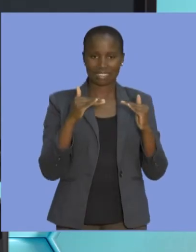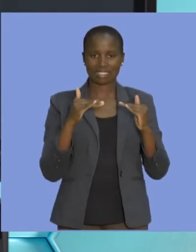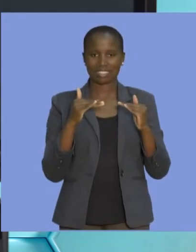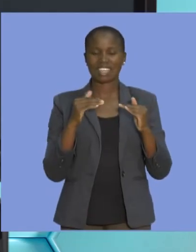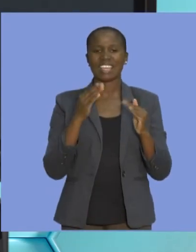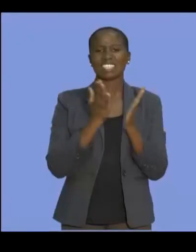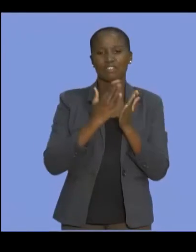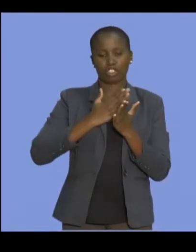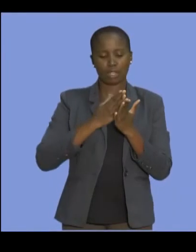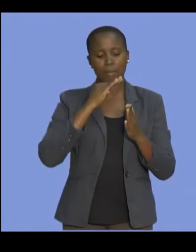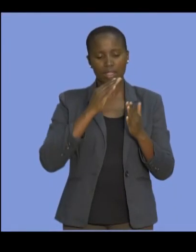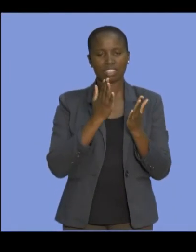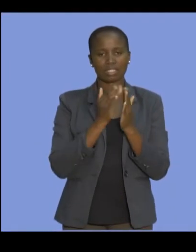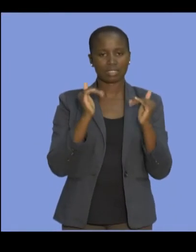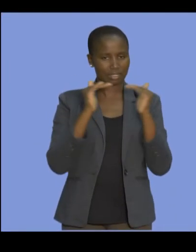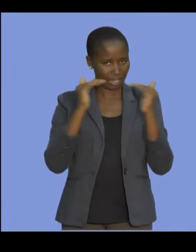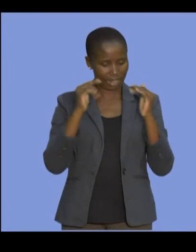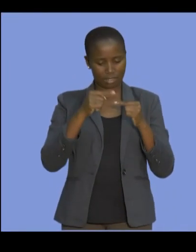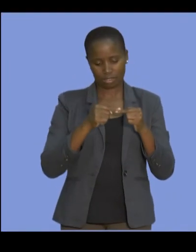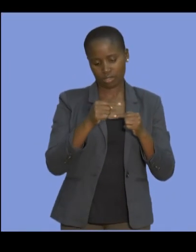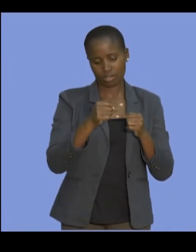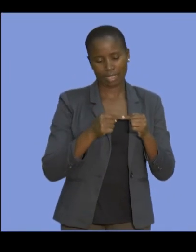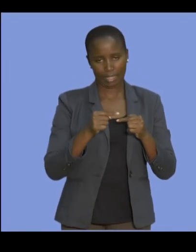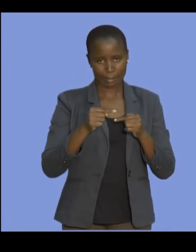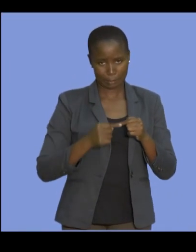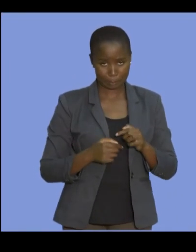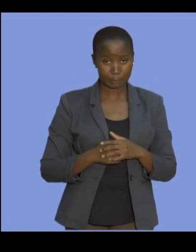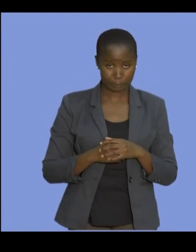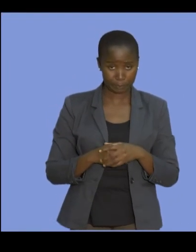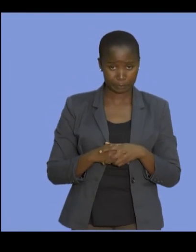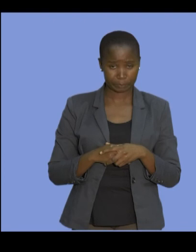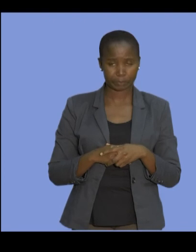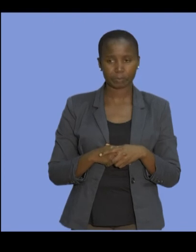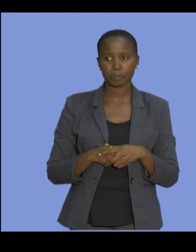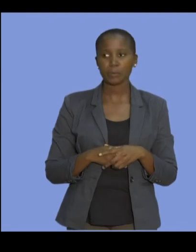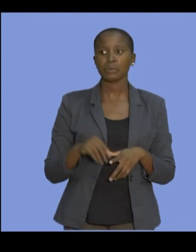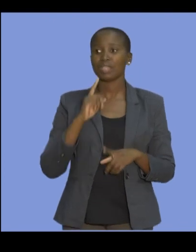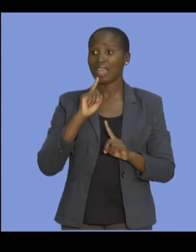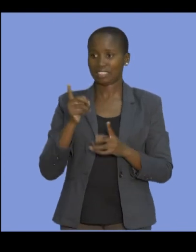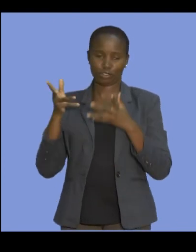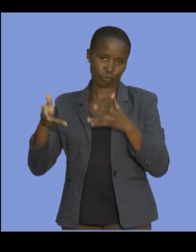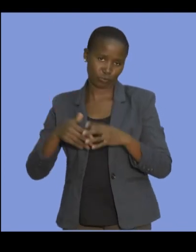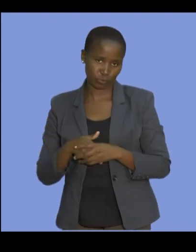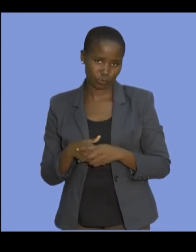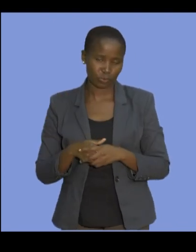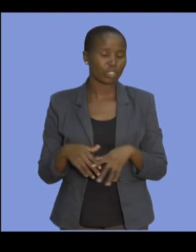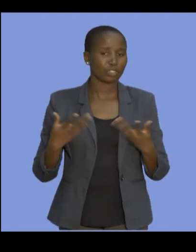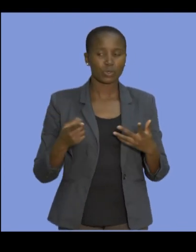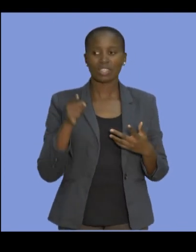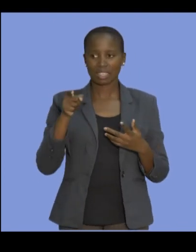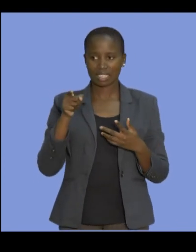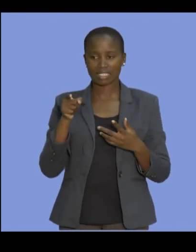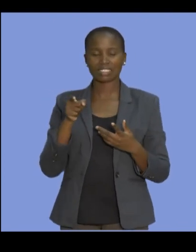fantastic. So the standard deviation is that. So this is the variance, not the standard